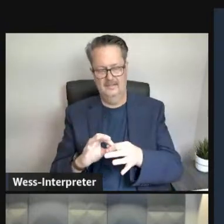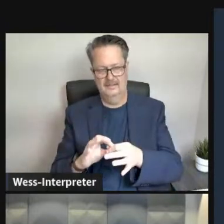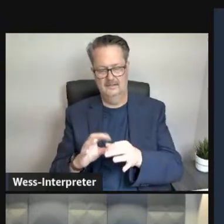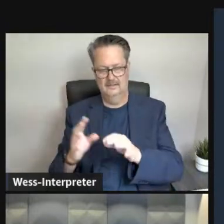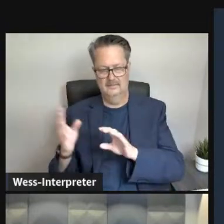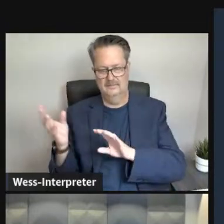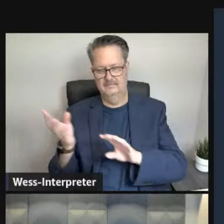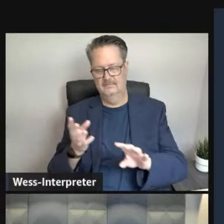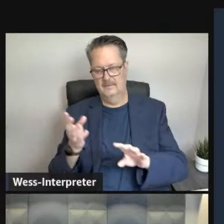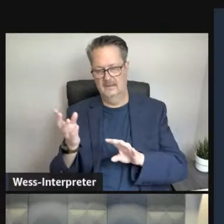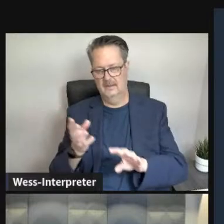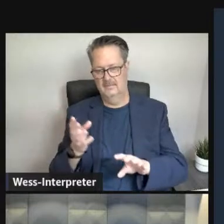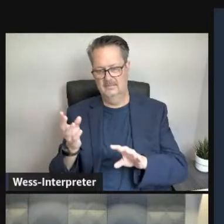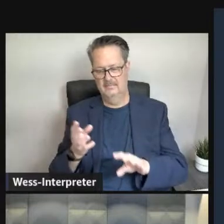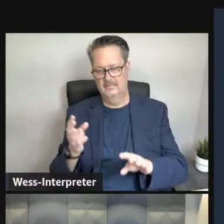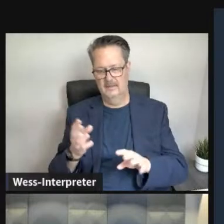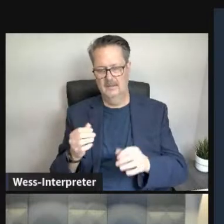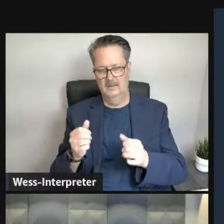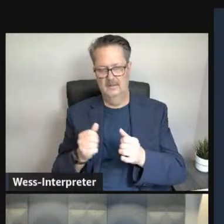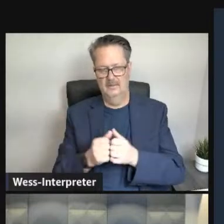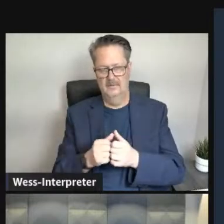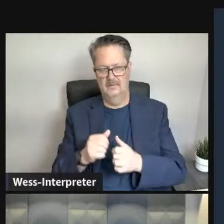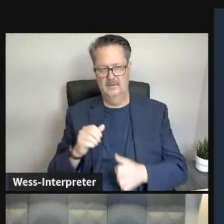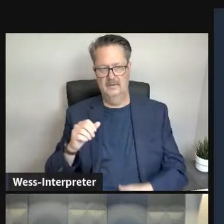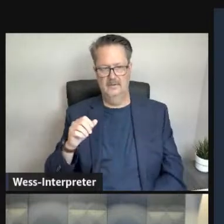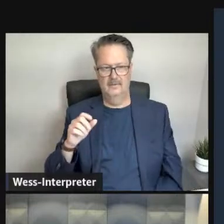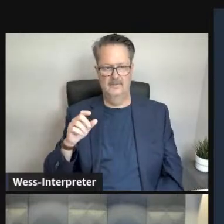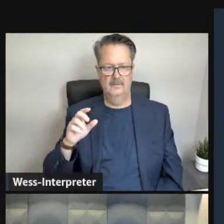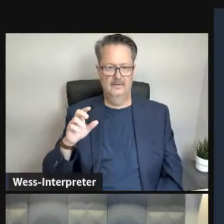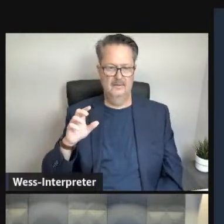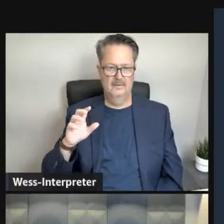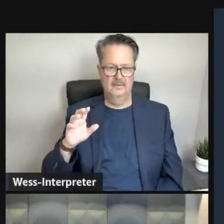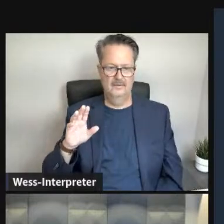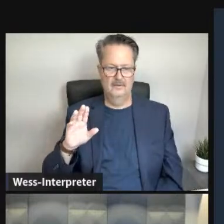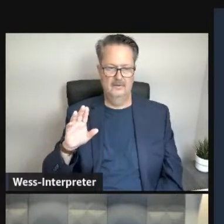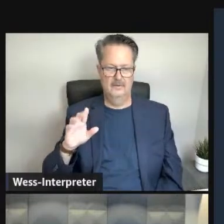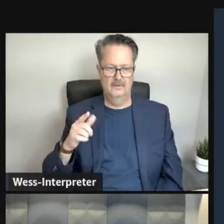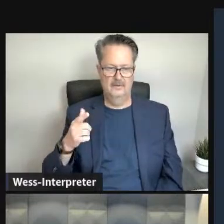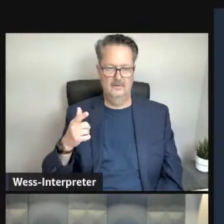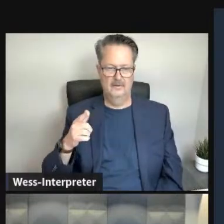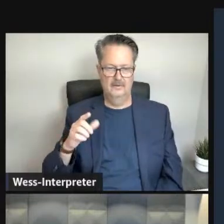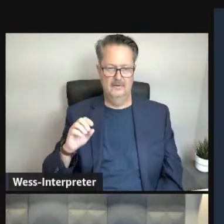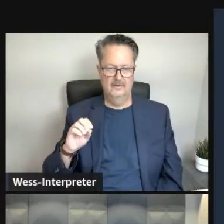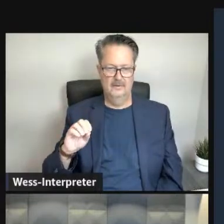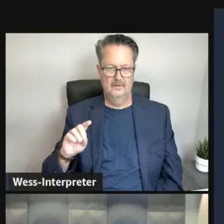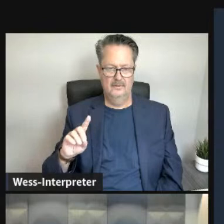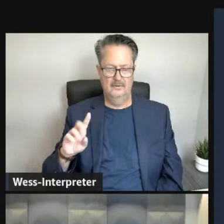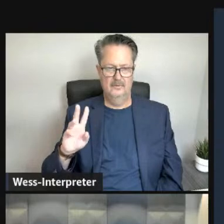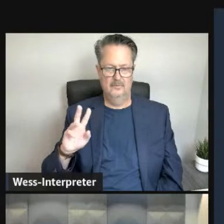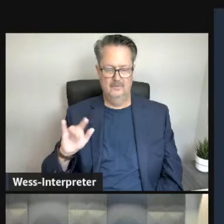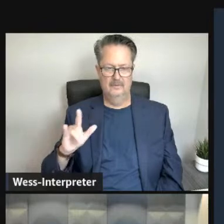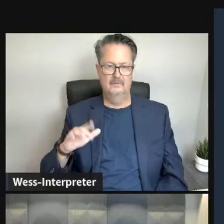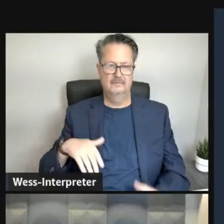pipelines on EKS with Argo Workflows and Argo Events. So next slide.